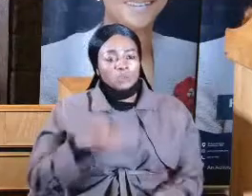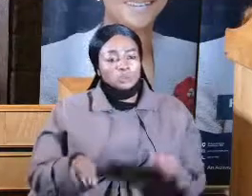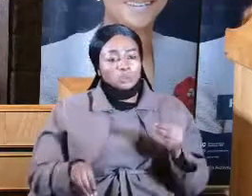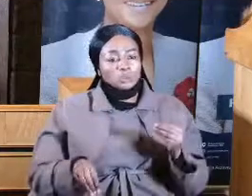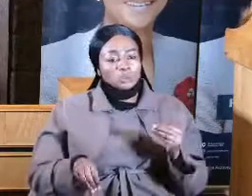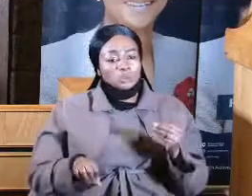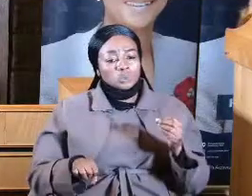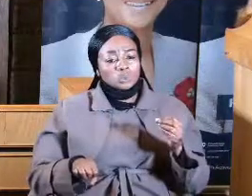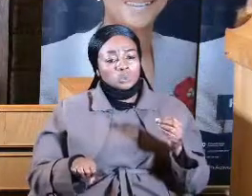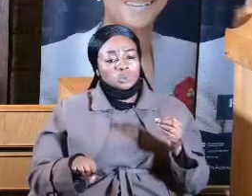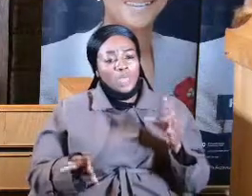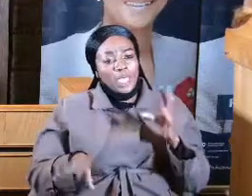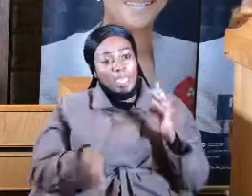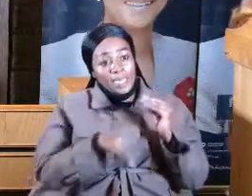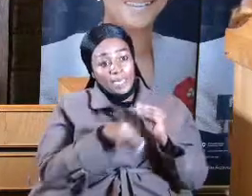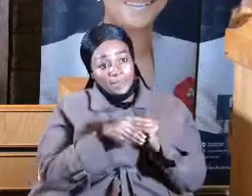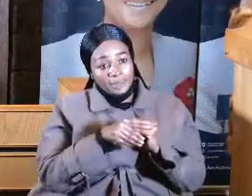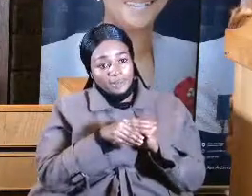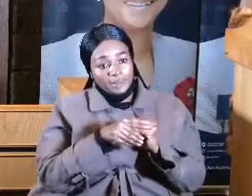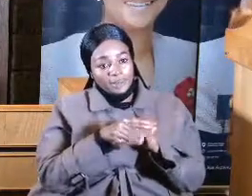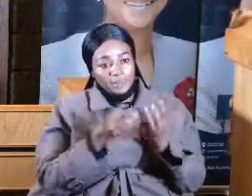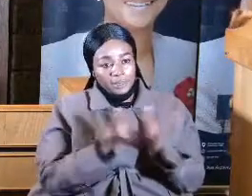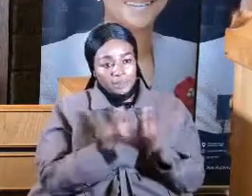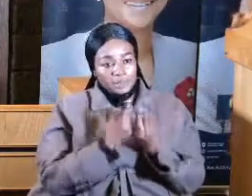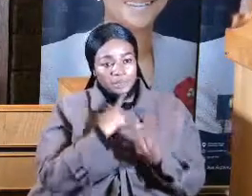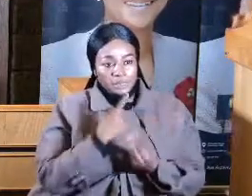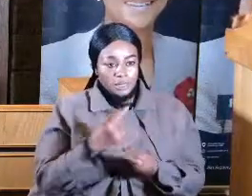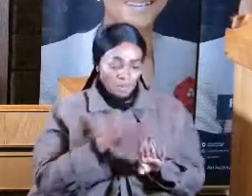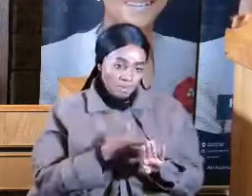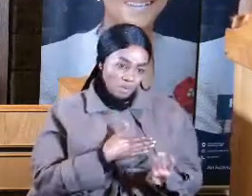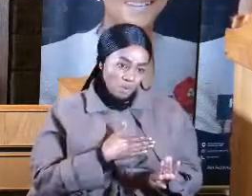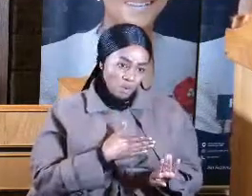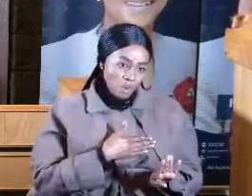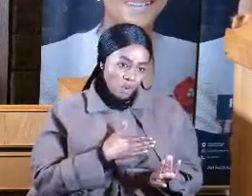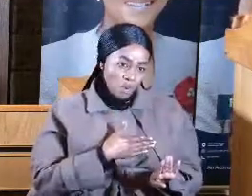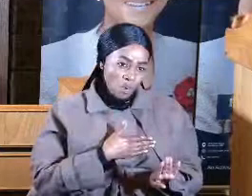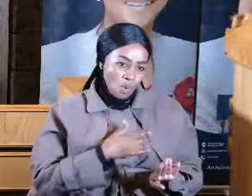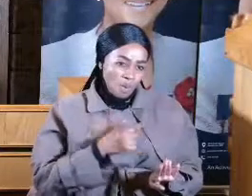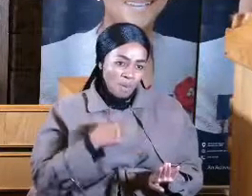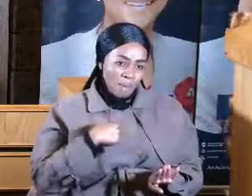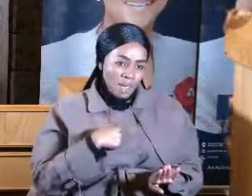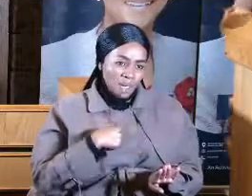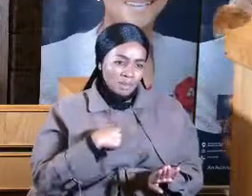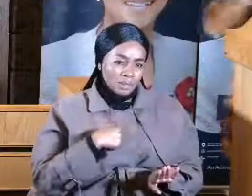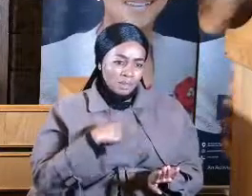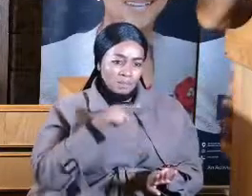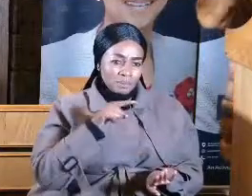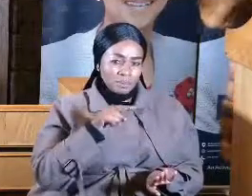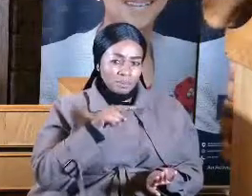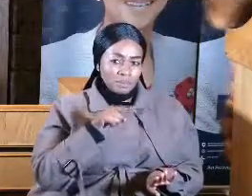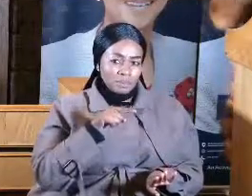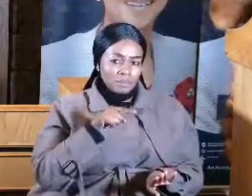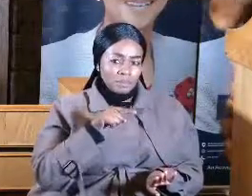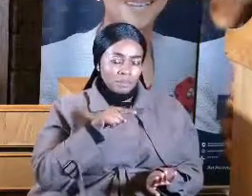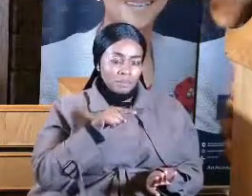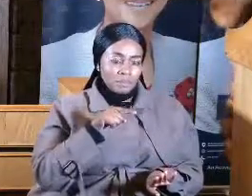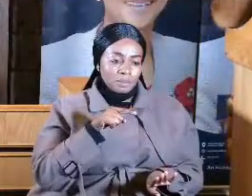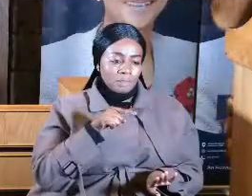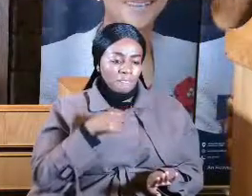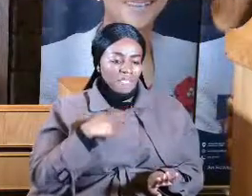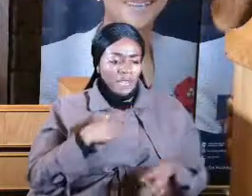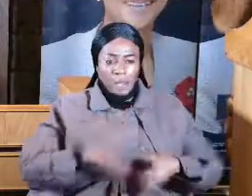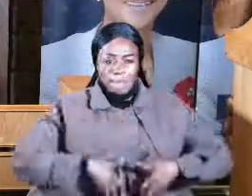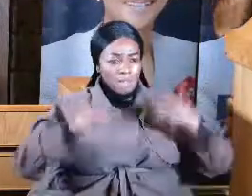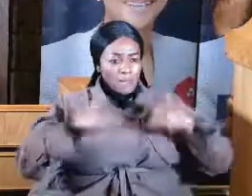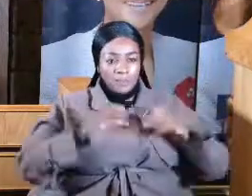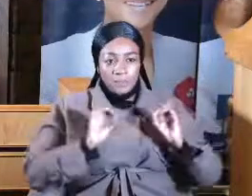of factors that they mentioned. But Mme was just too soft for me. But I'm just glad because she was